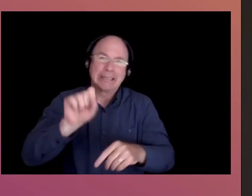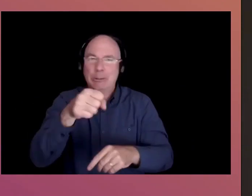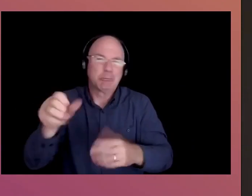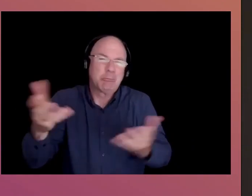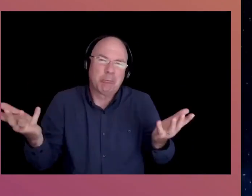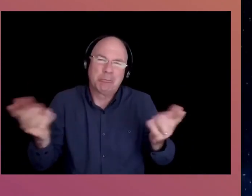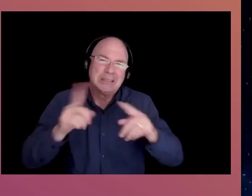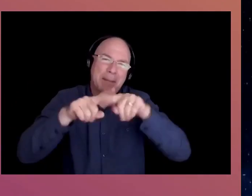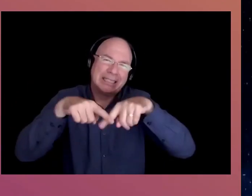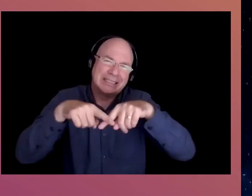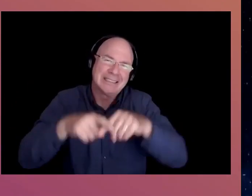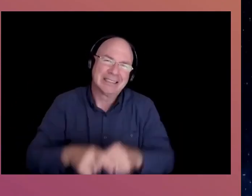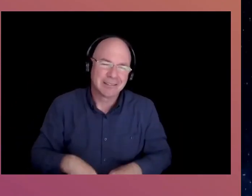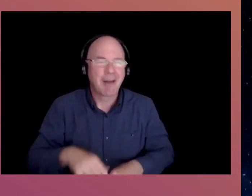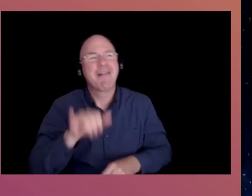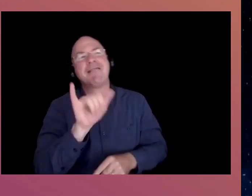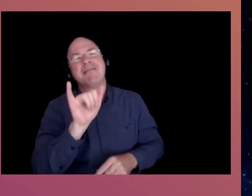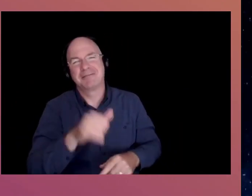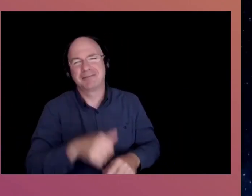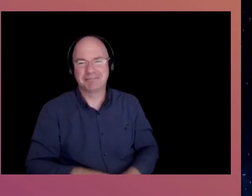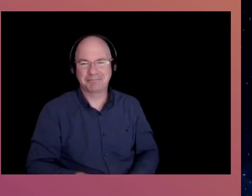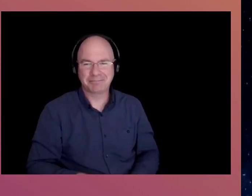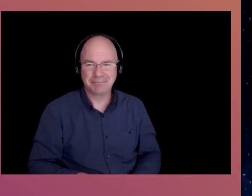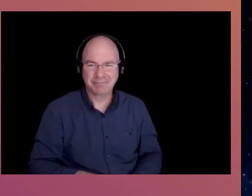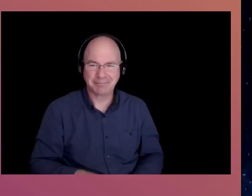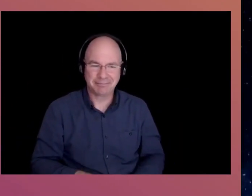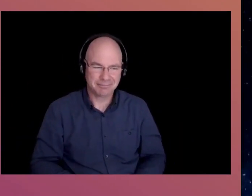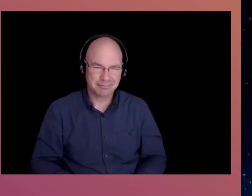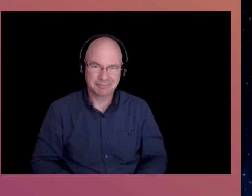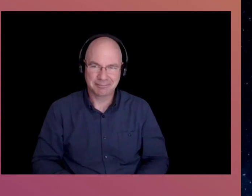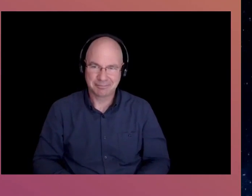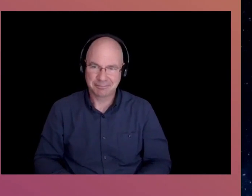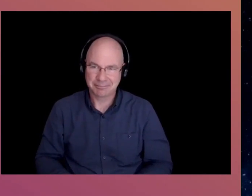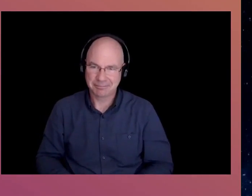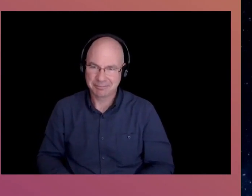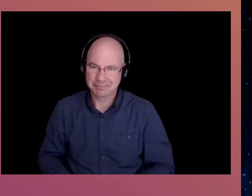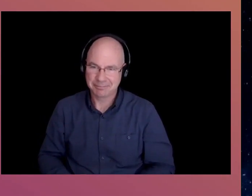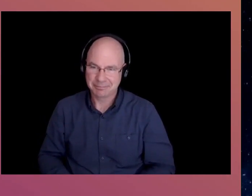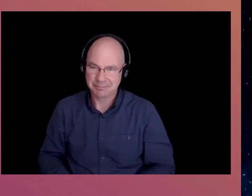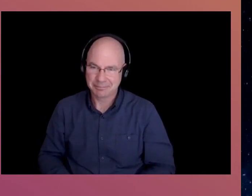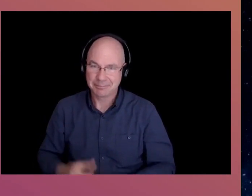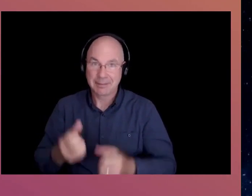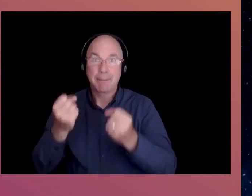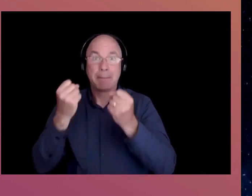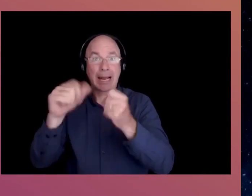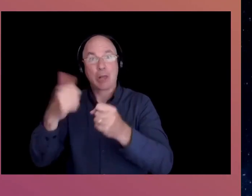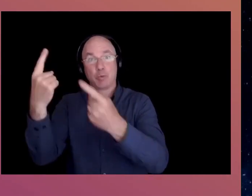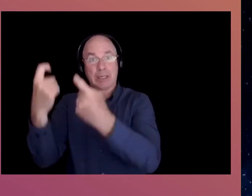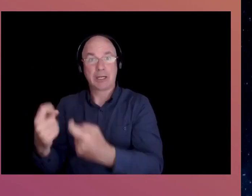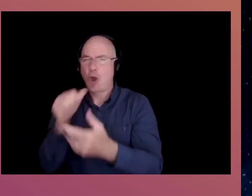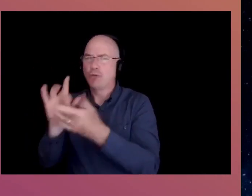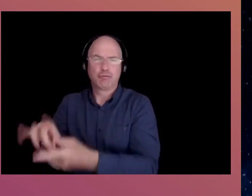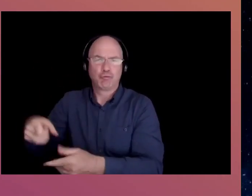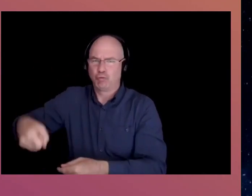see. So maybe not entirely tied to the suitcase, but more generally,